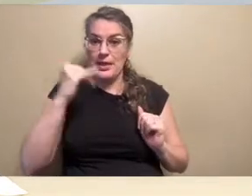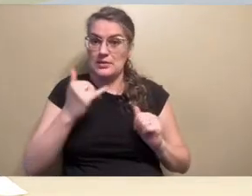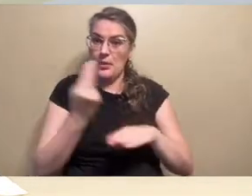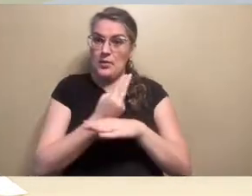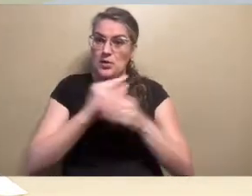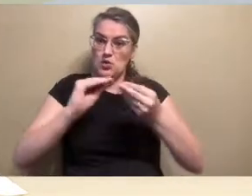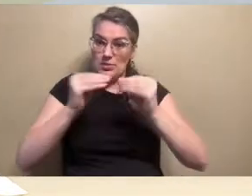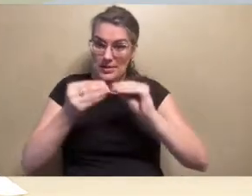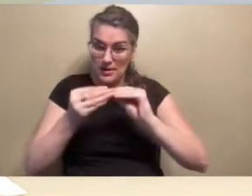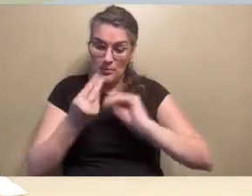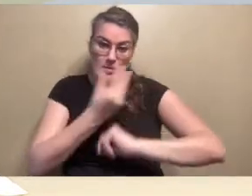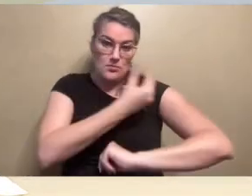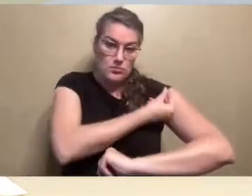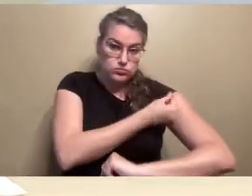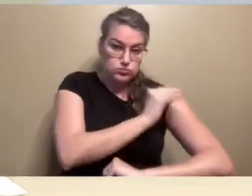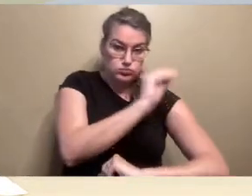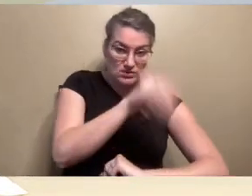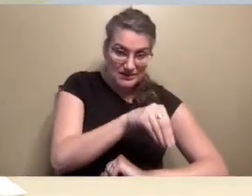know that,